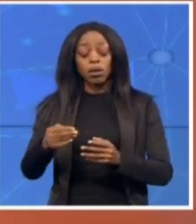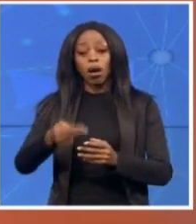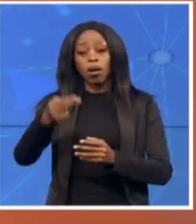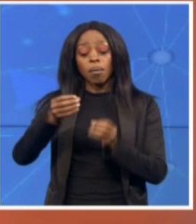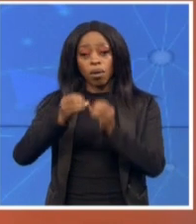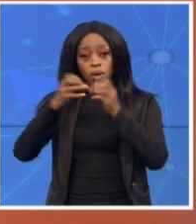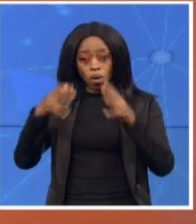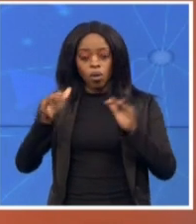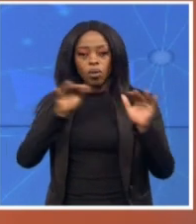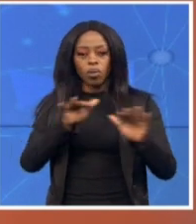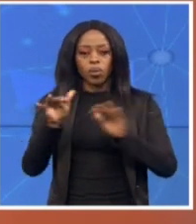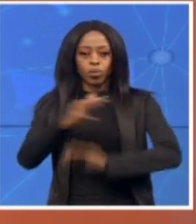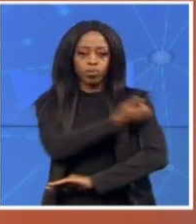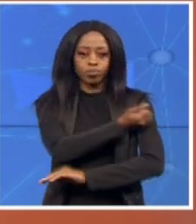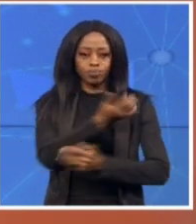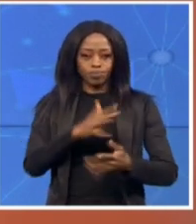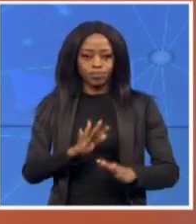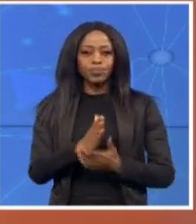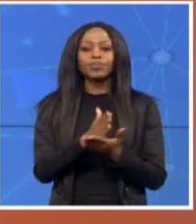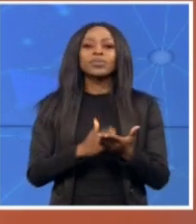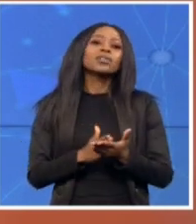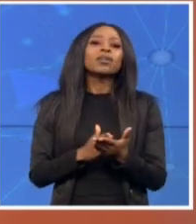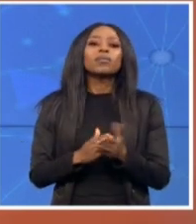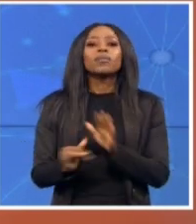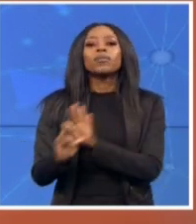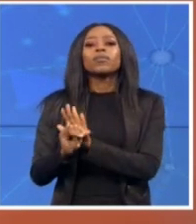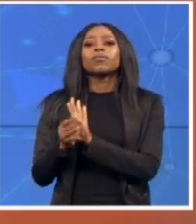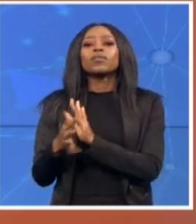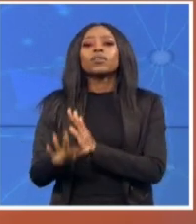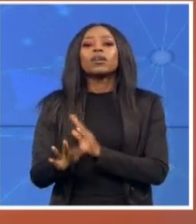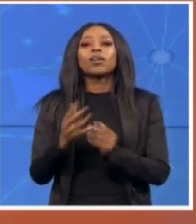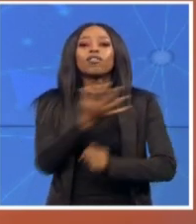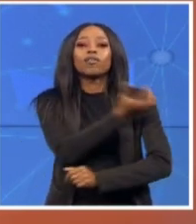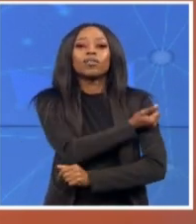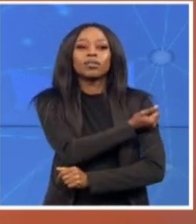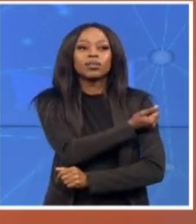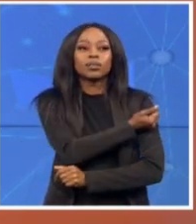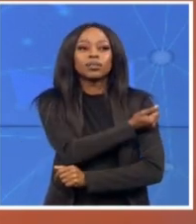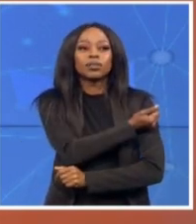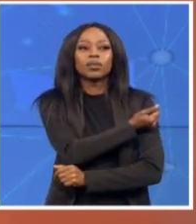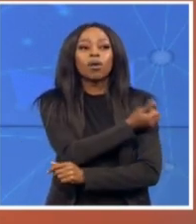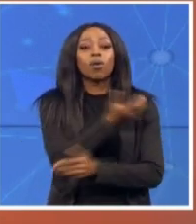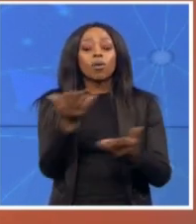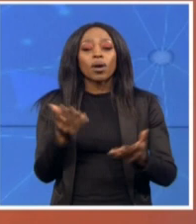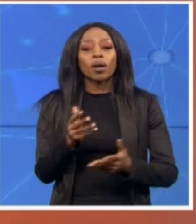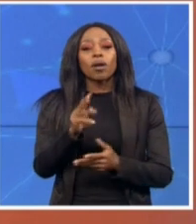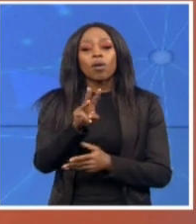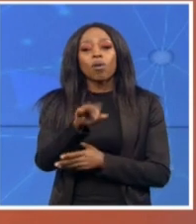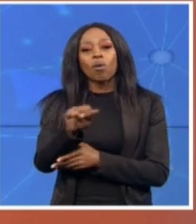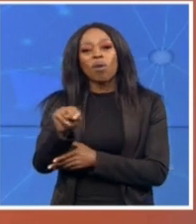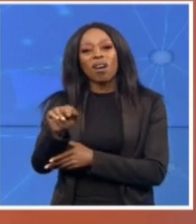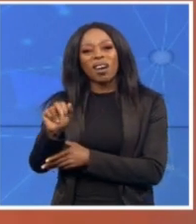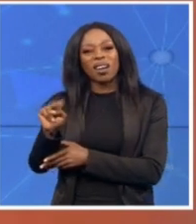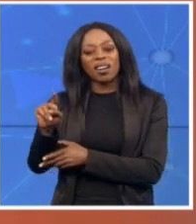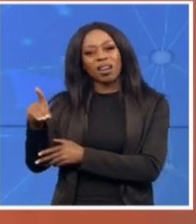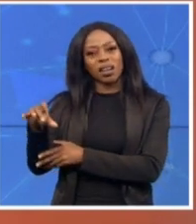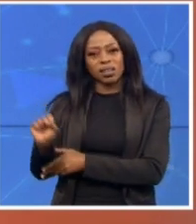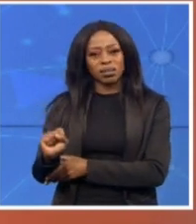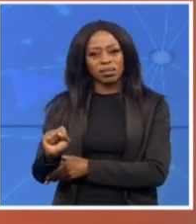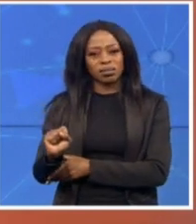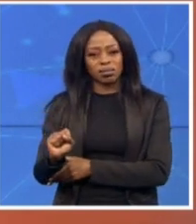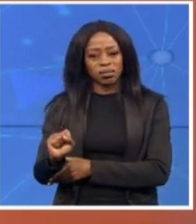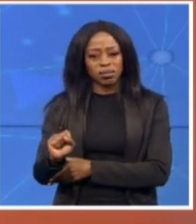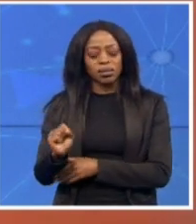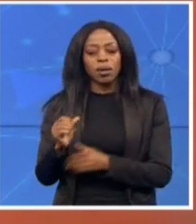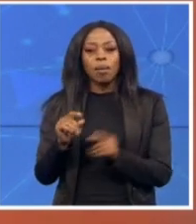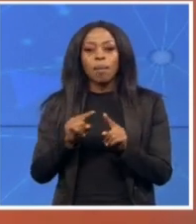of the increase of the even vaccination around the winelands. But we still have got older persons. For me, it's about older persons. As you know now,